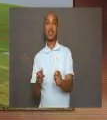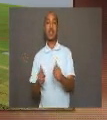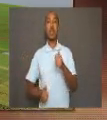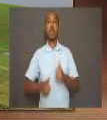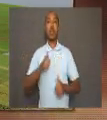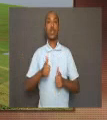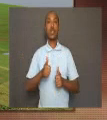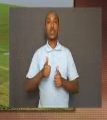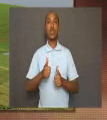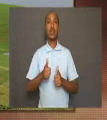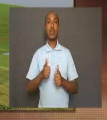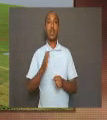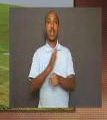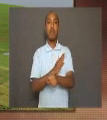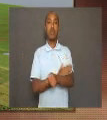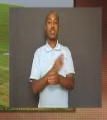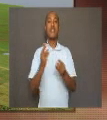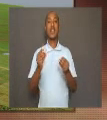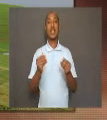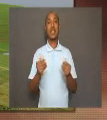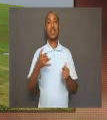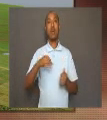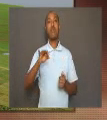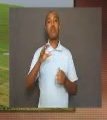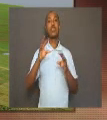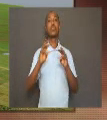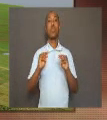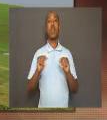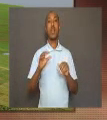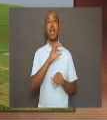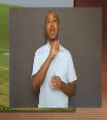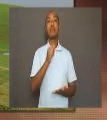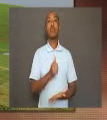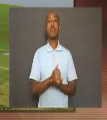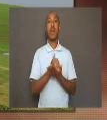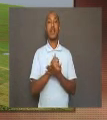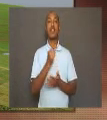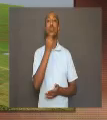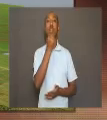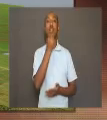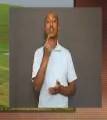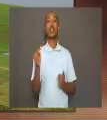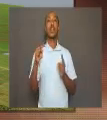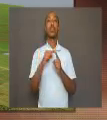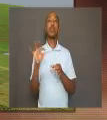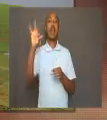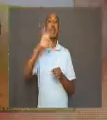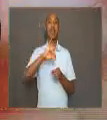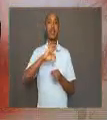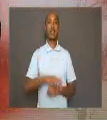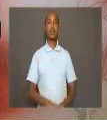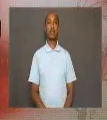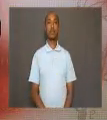which improves the fertility of soil and provides nutrients to plants.